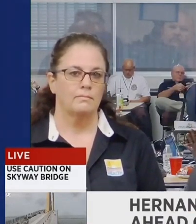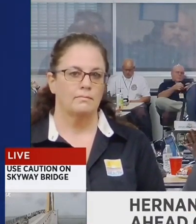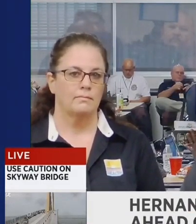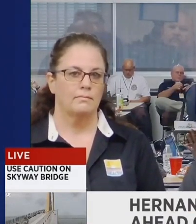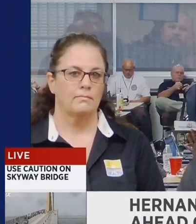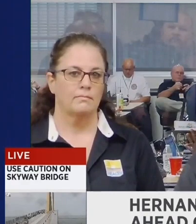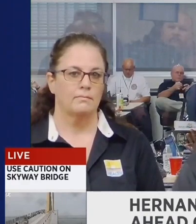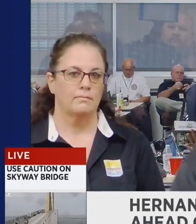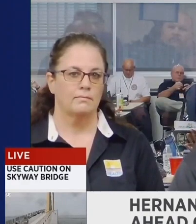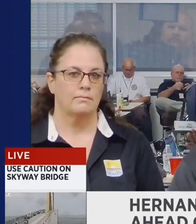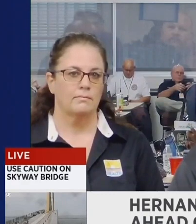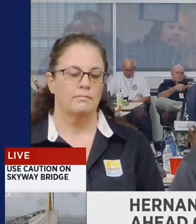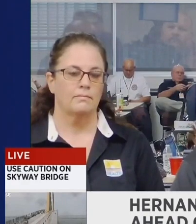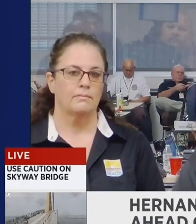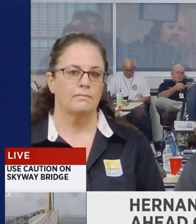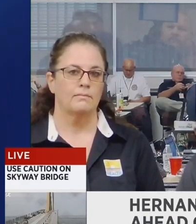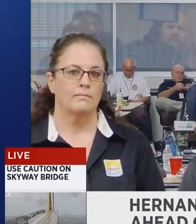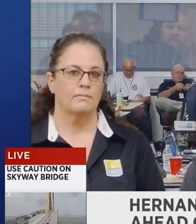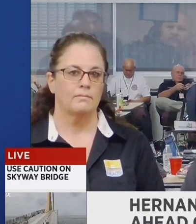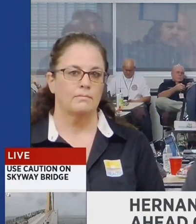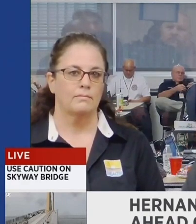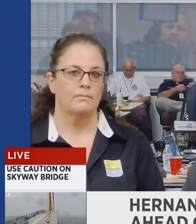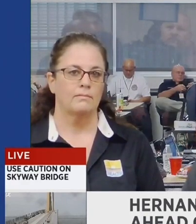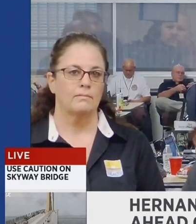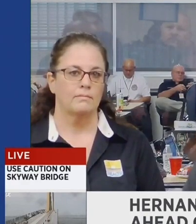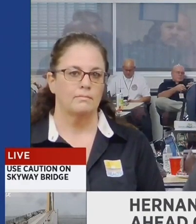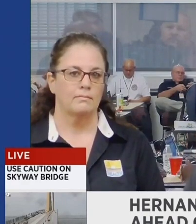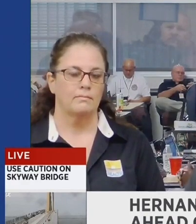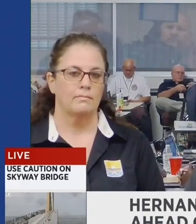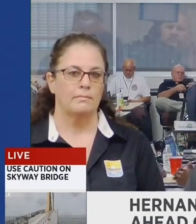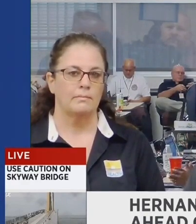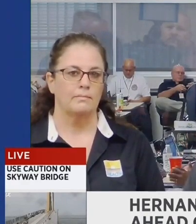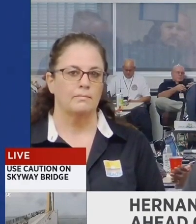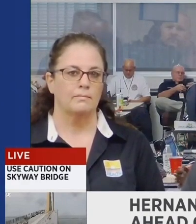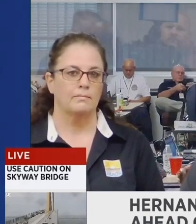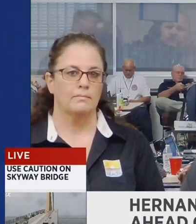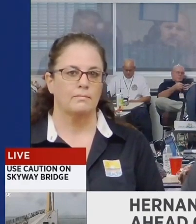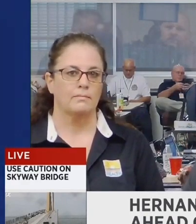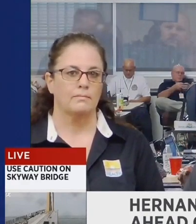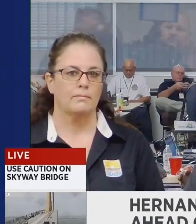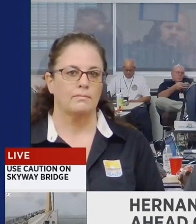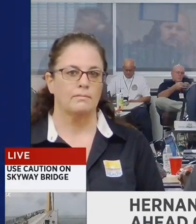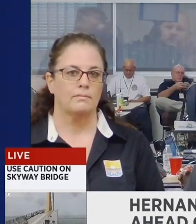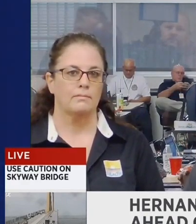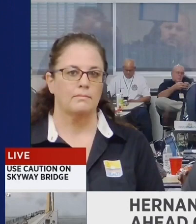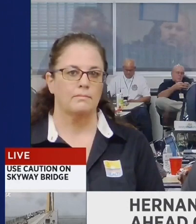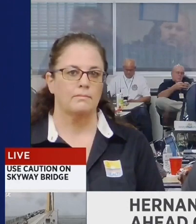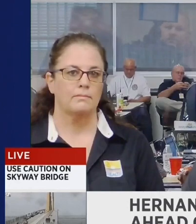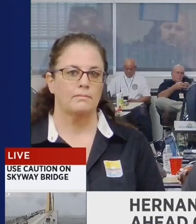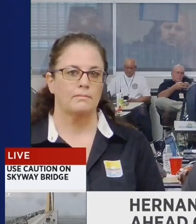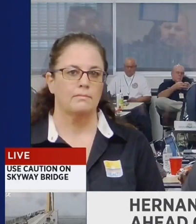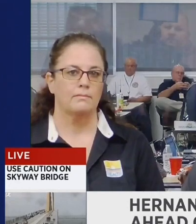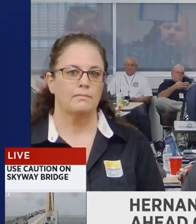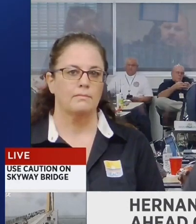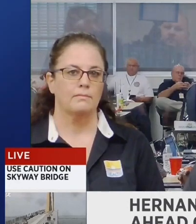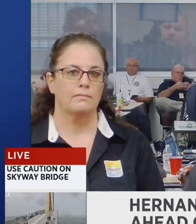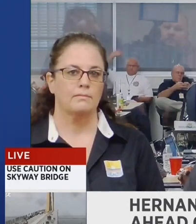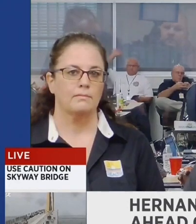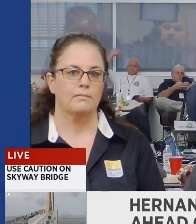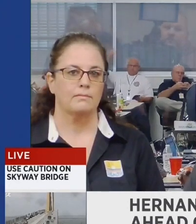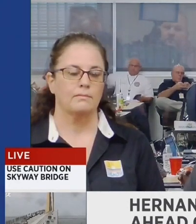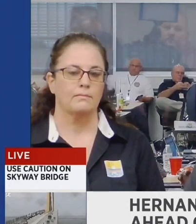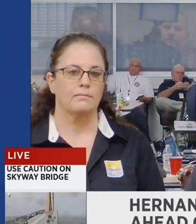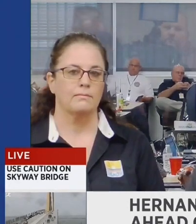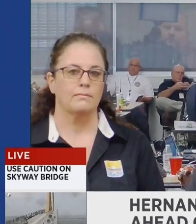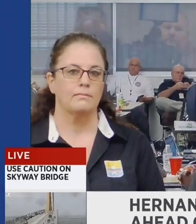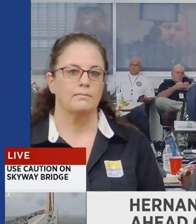they know where you're going so they can contact you. Have a go kit ready. Have all your personal stuff together. Stay